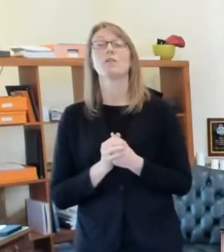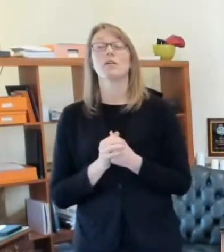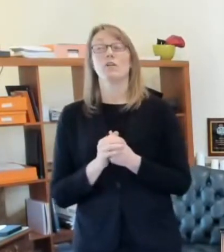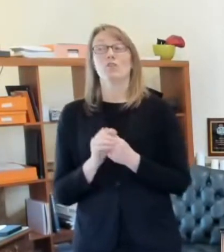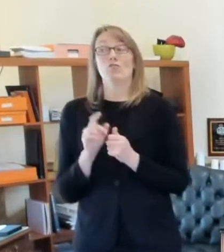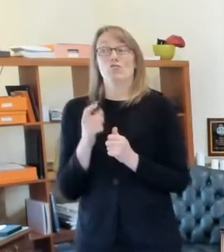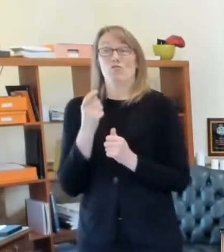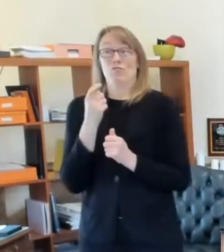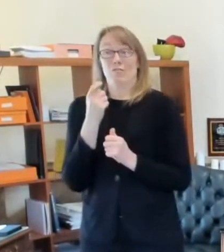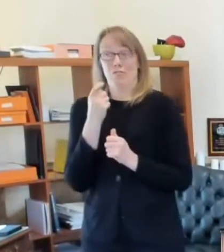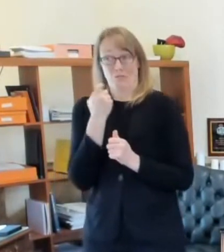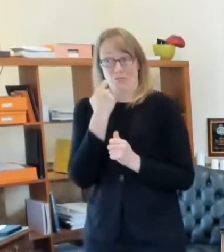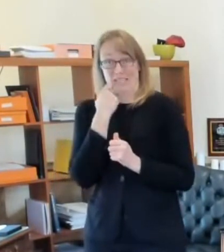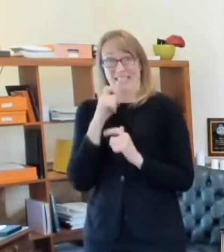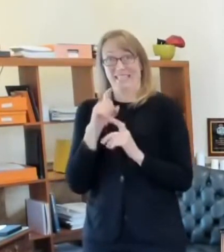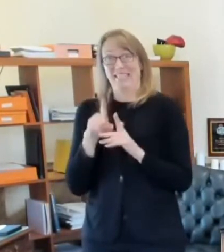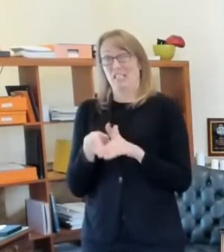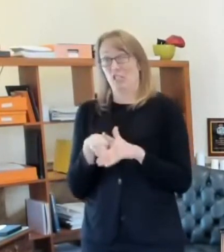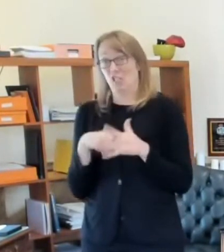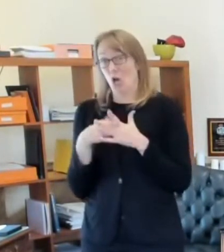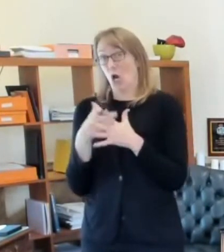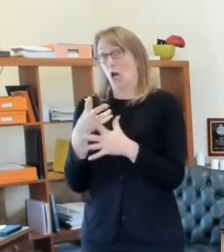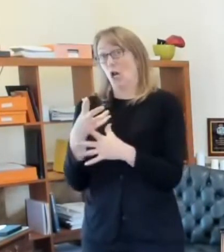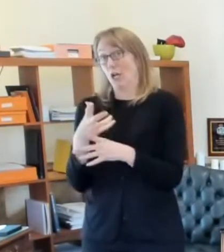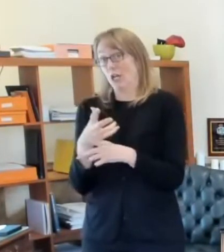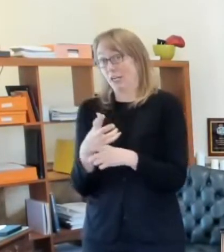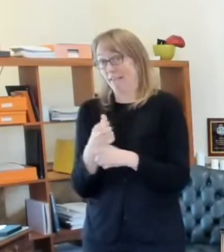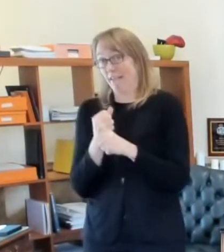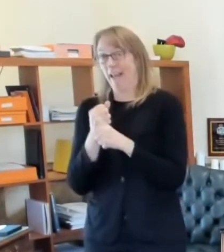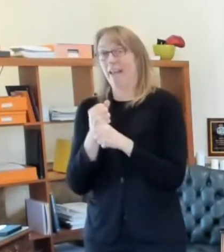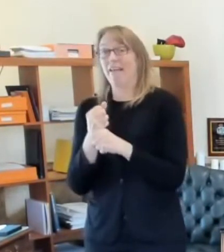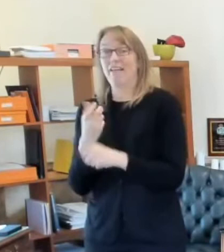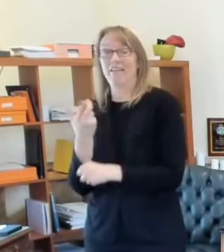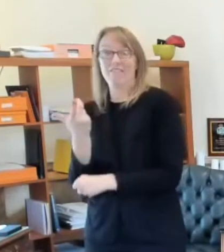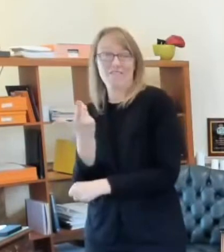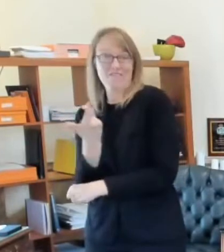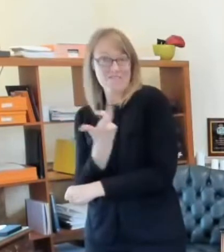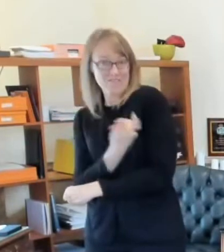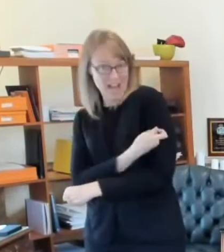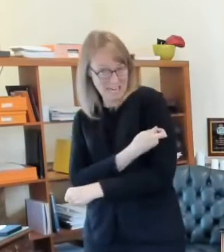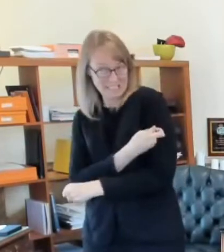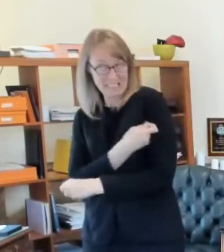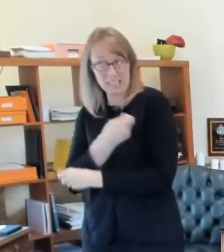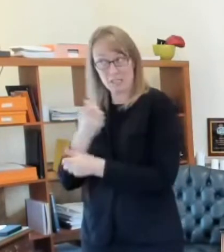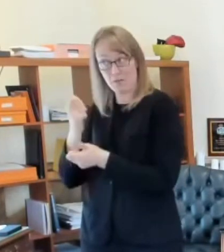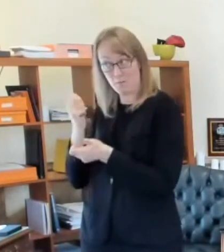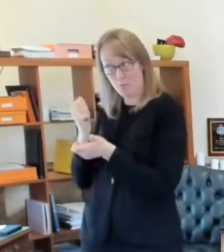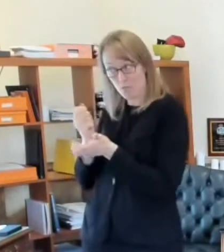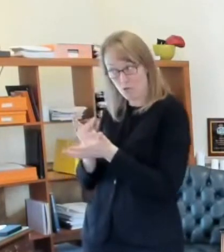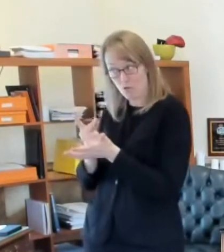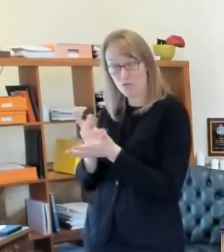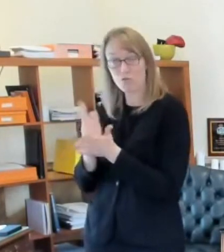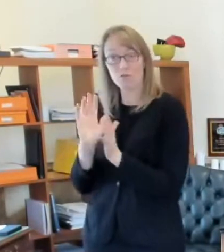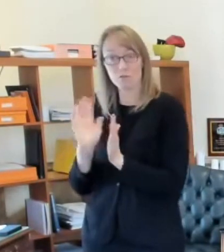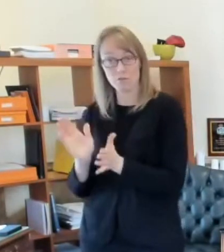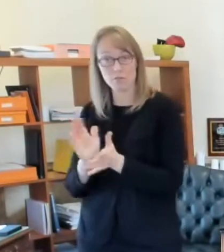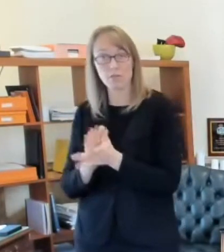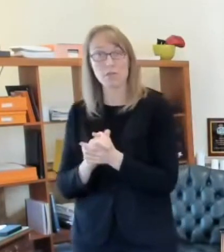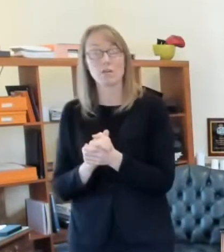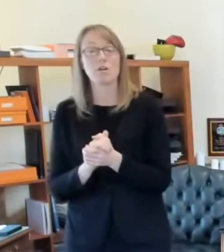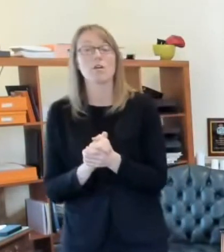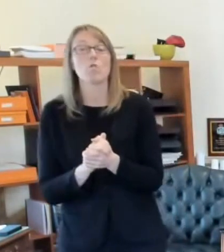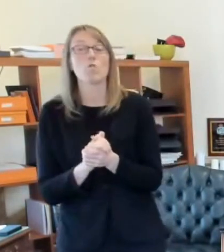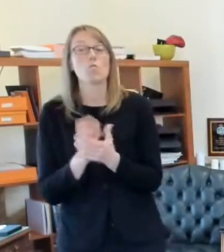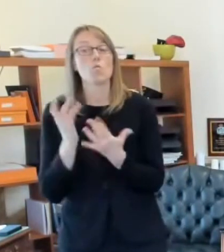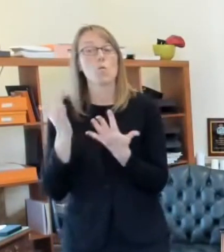is meeting on Thursday, I think, to consider whether or not to give emergency approval to the Pfizer